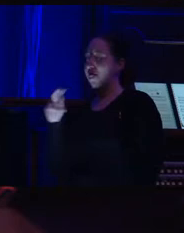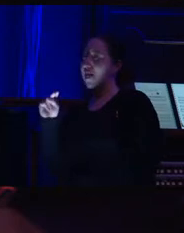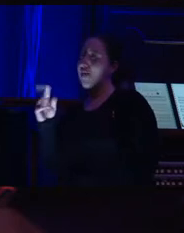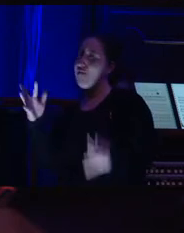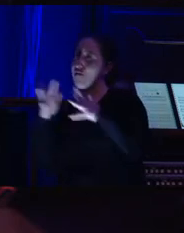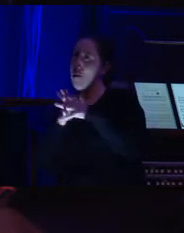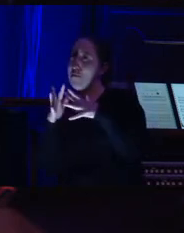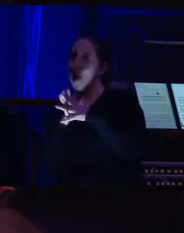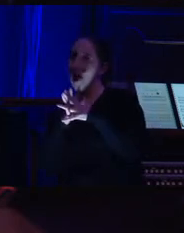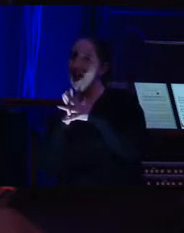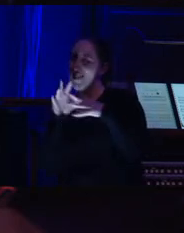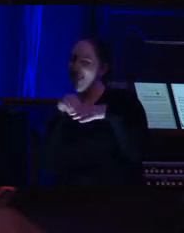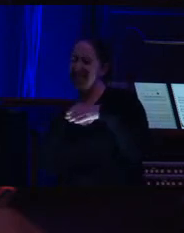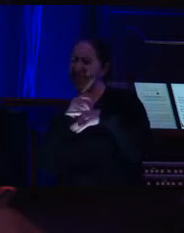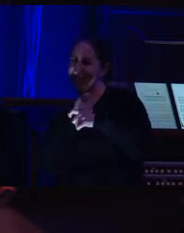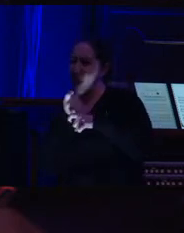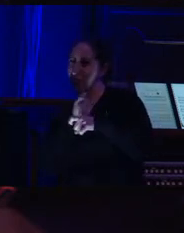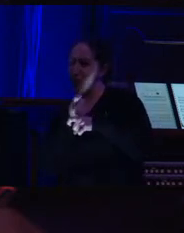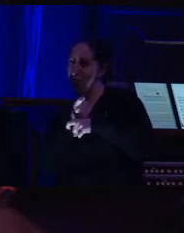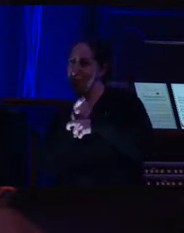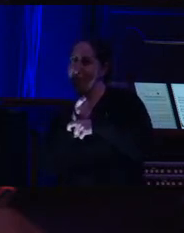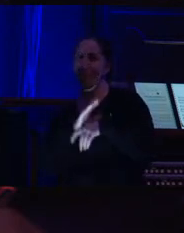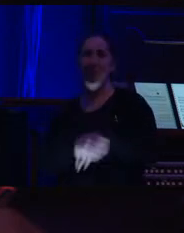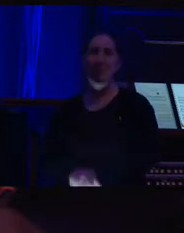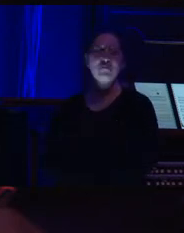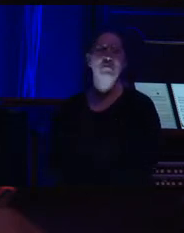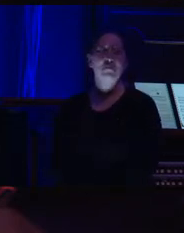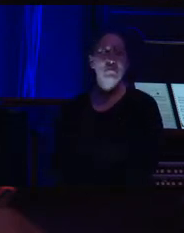an inside joke, guys.